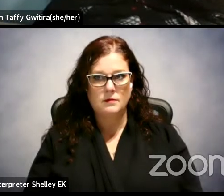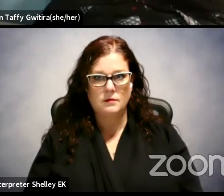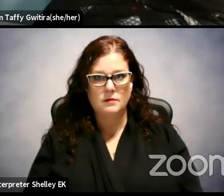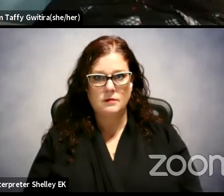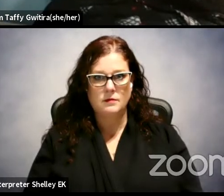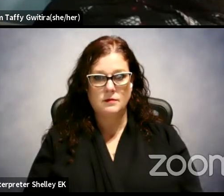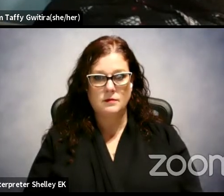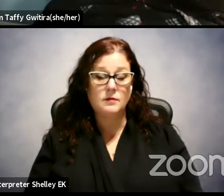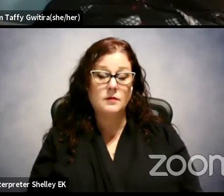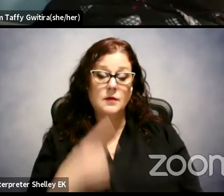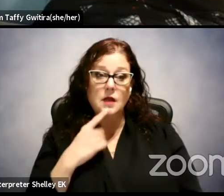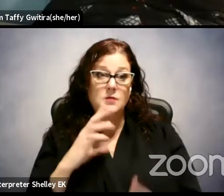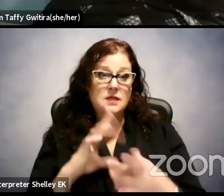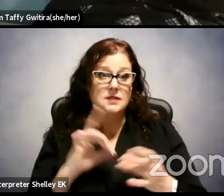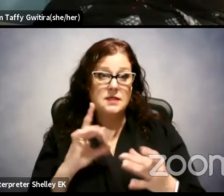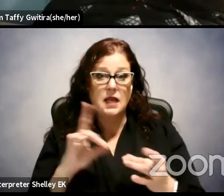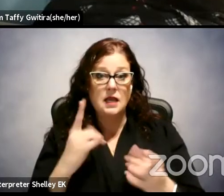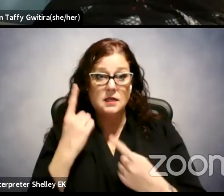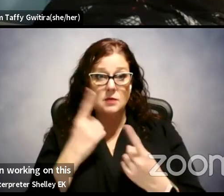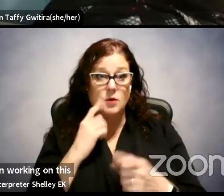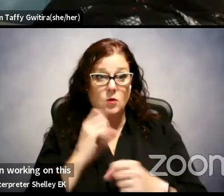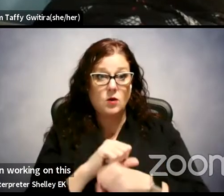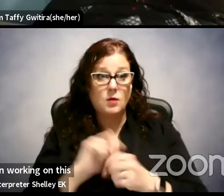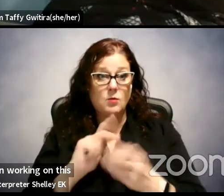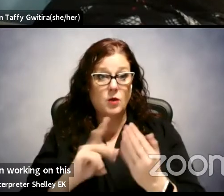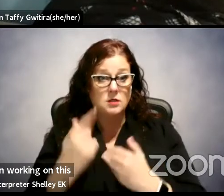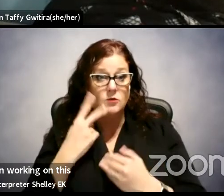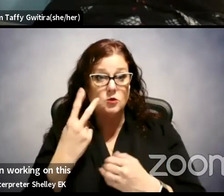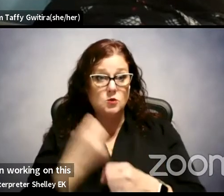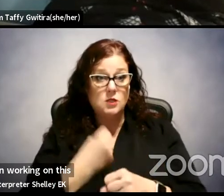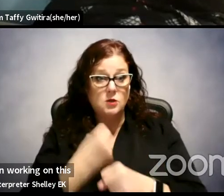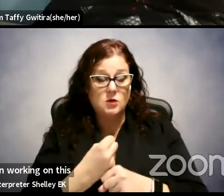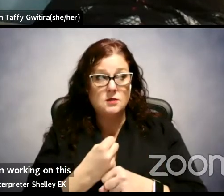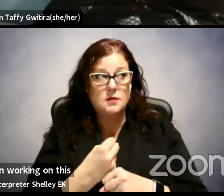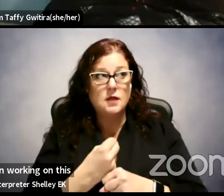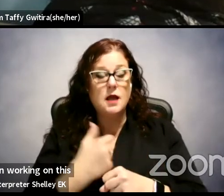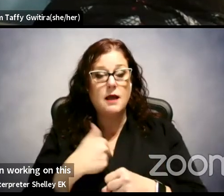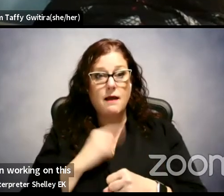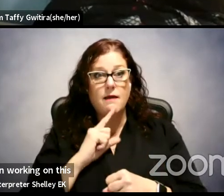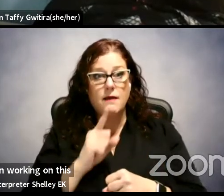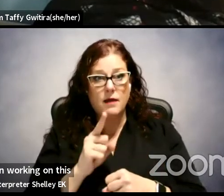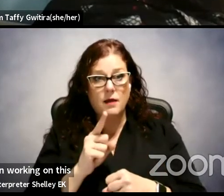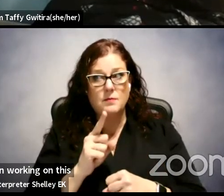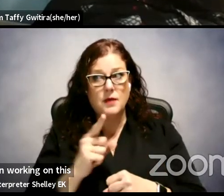But I will say, I've been considering I've been working on this project for 2 years. I